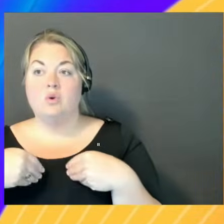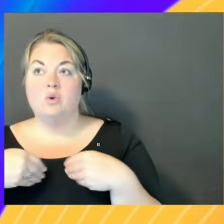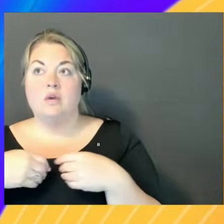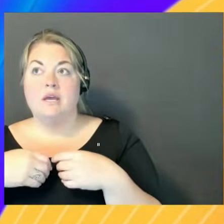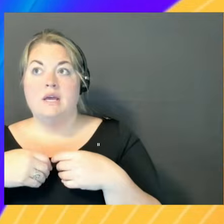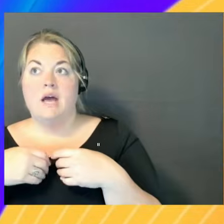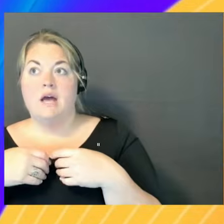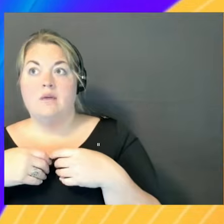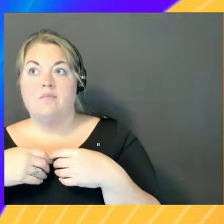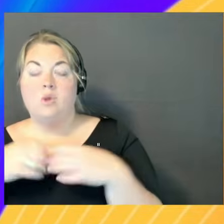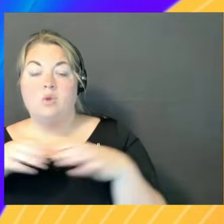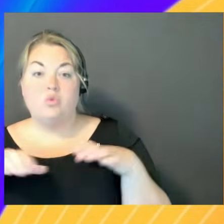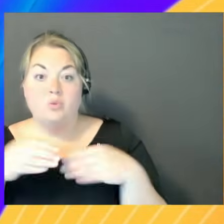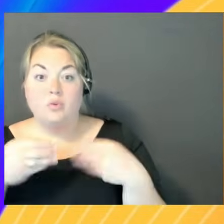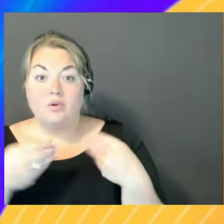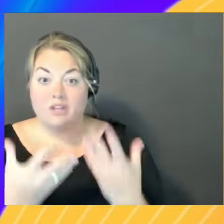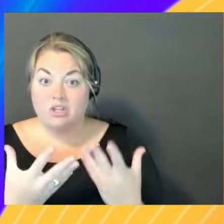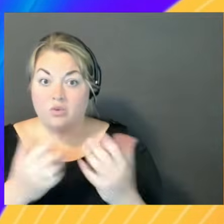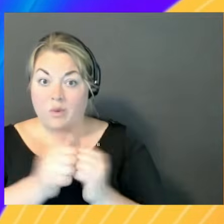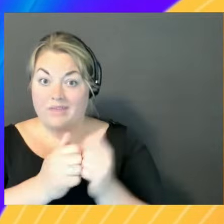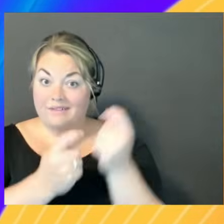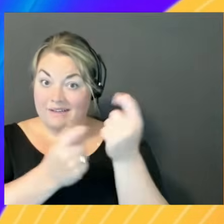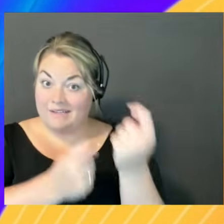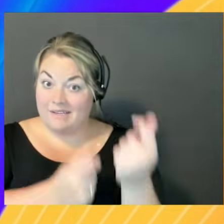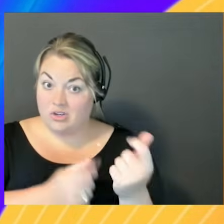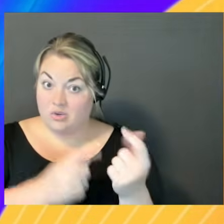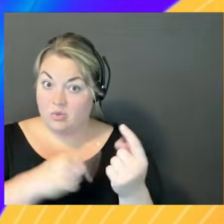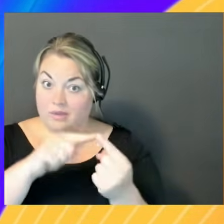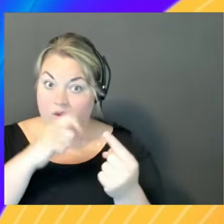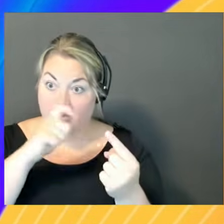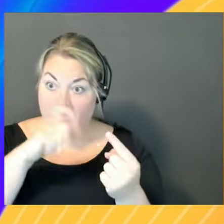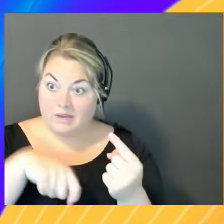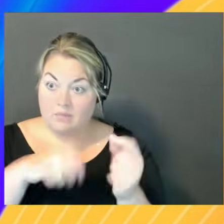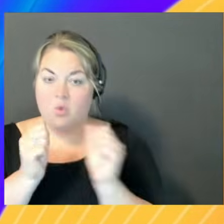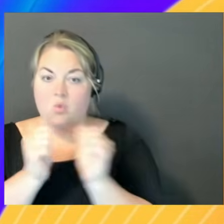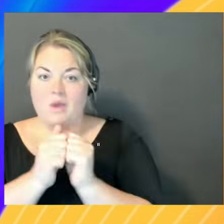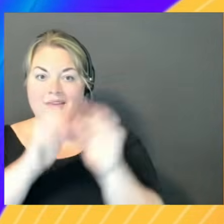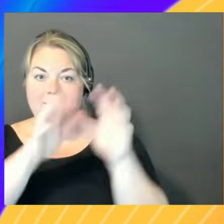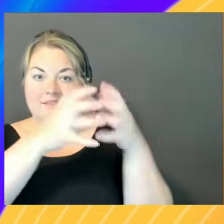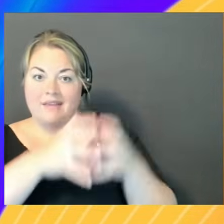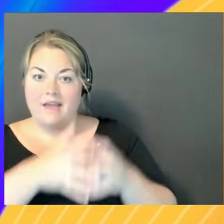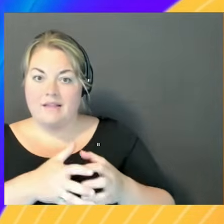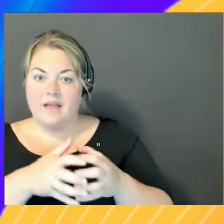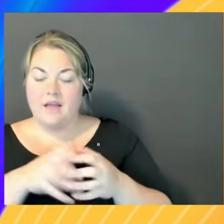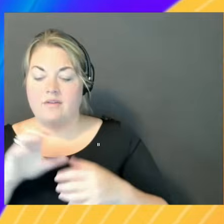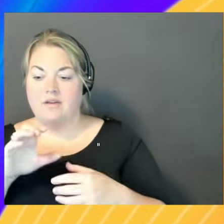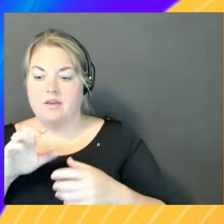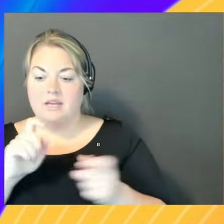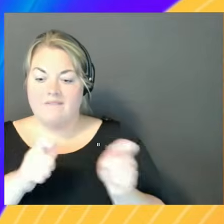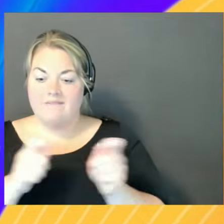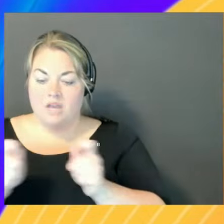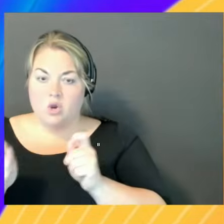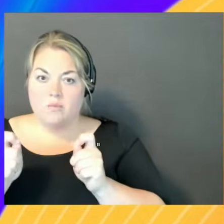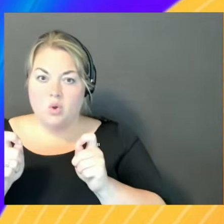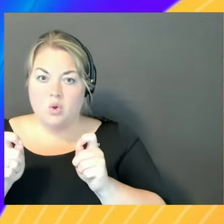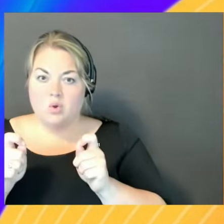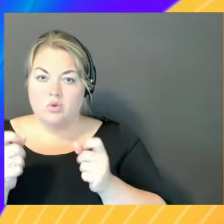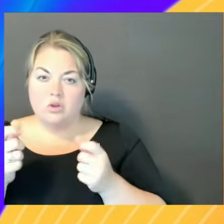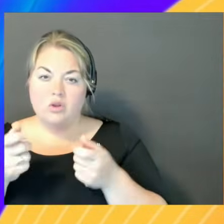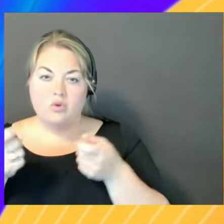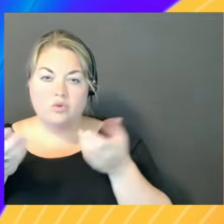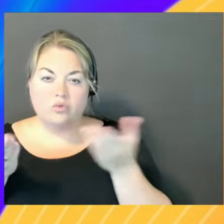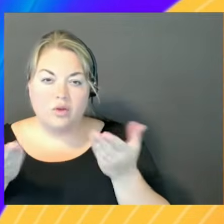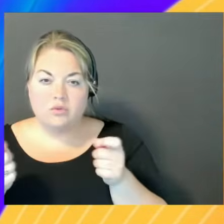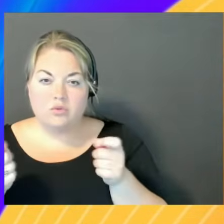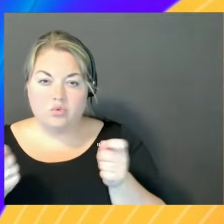to maybe delete those accounts when they don't need them with sets of config rules, service control policies,